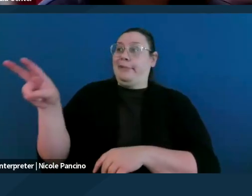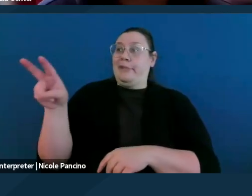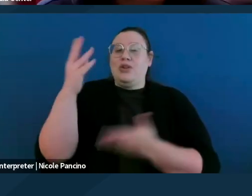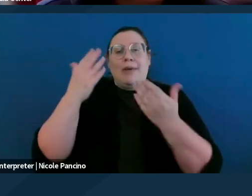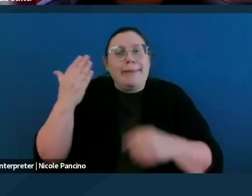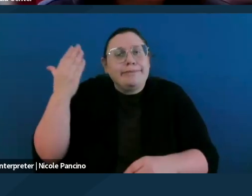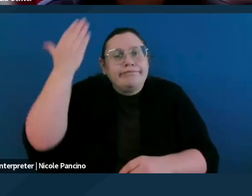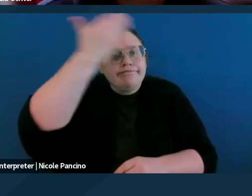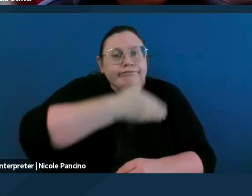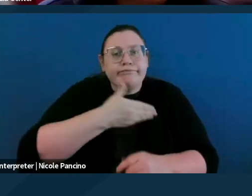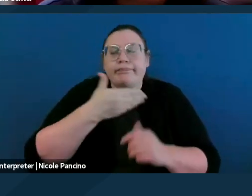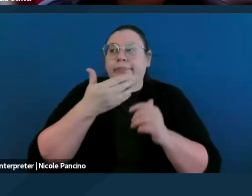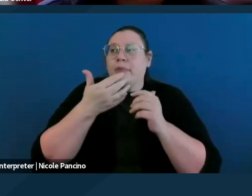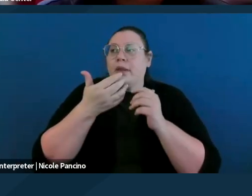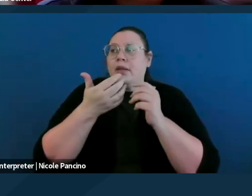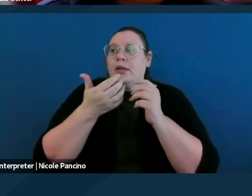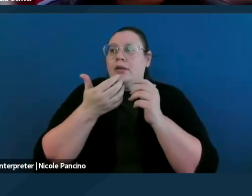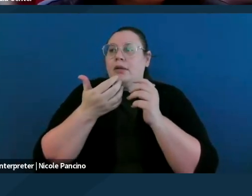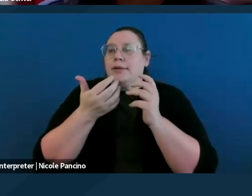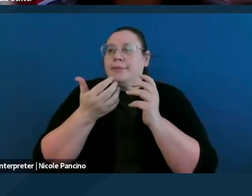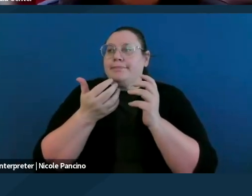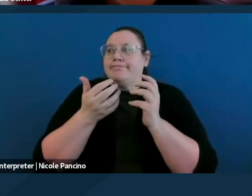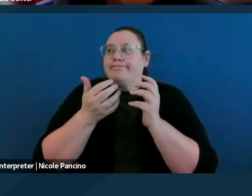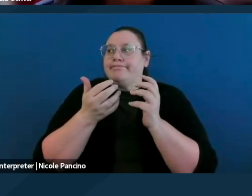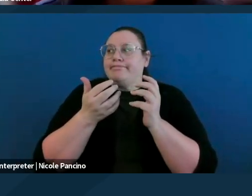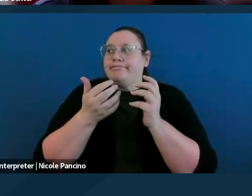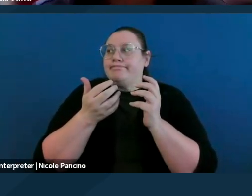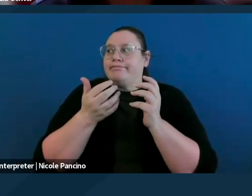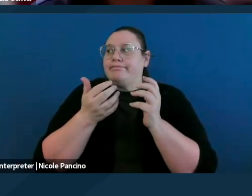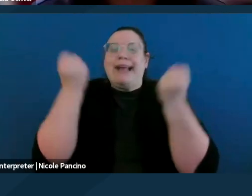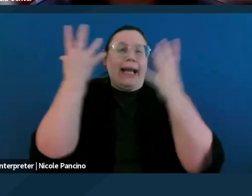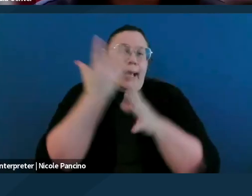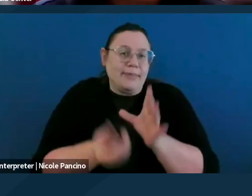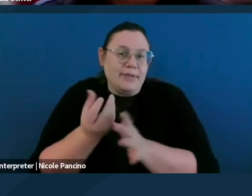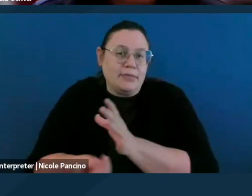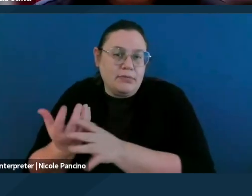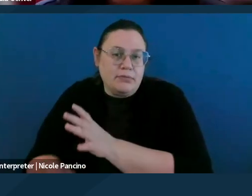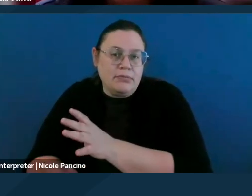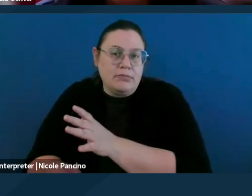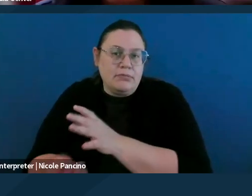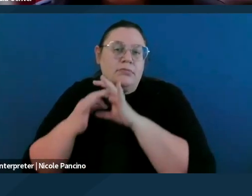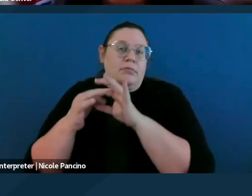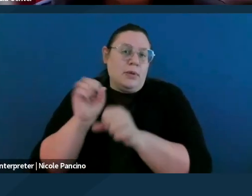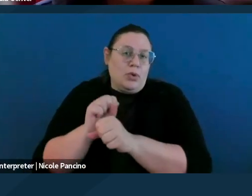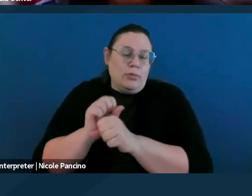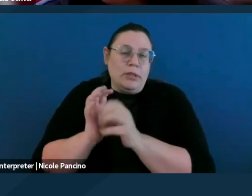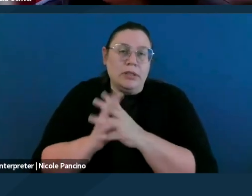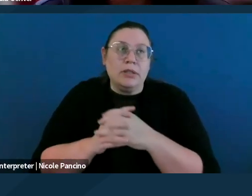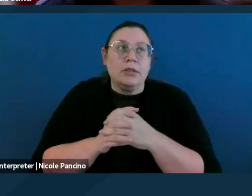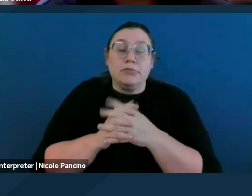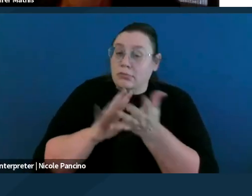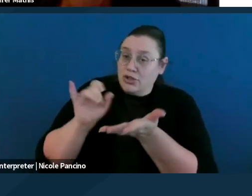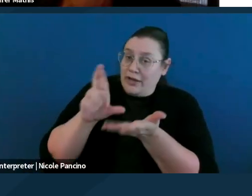missing a great deal of many gaps in employment. Um,